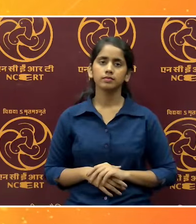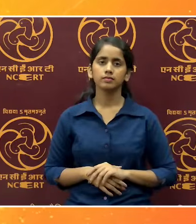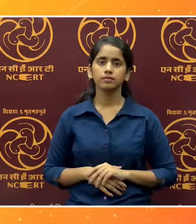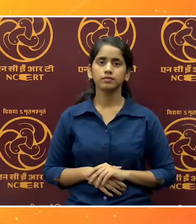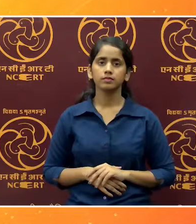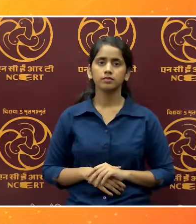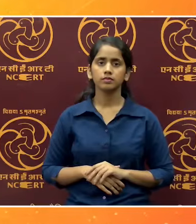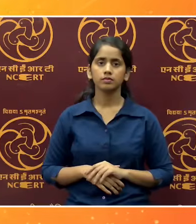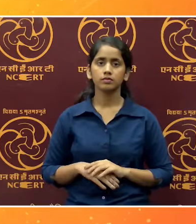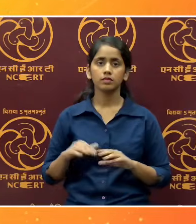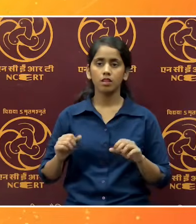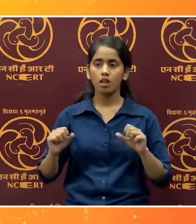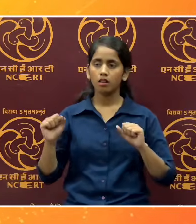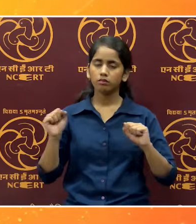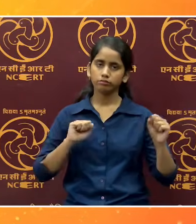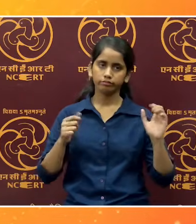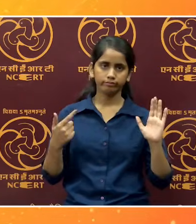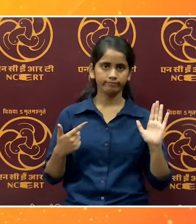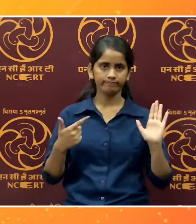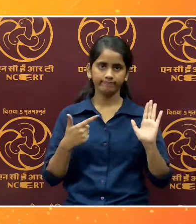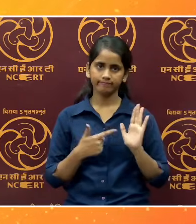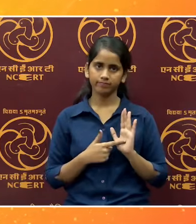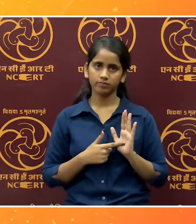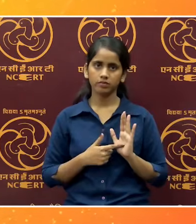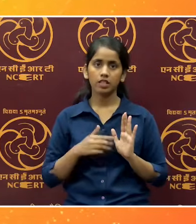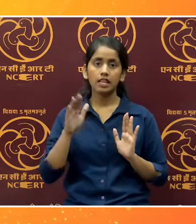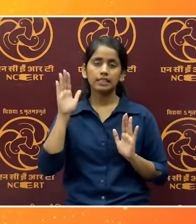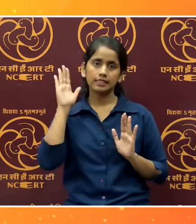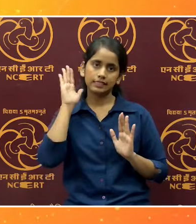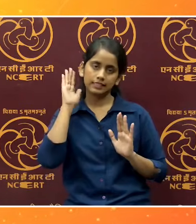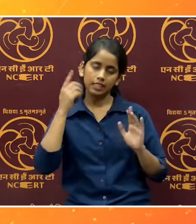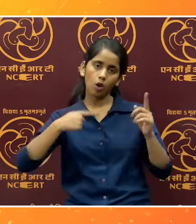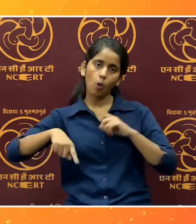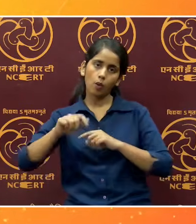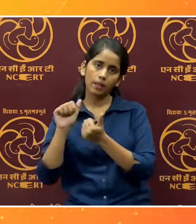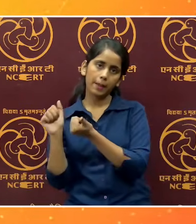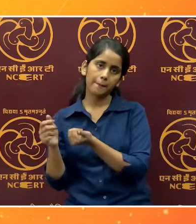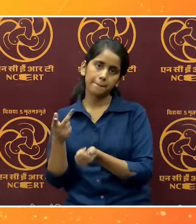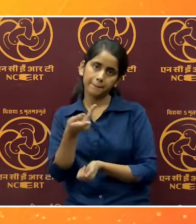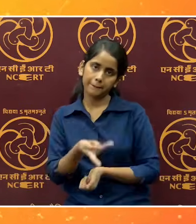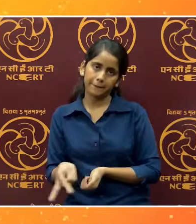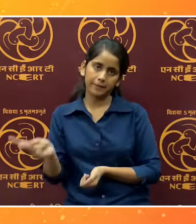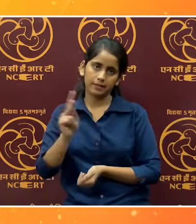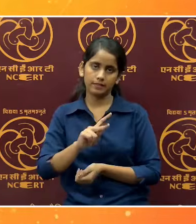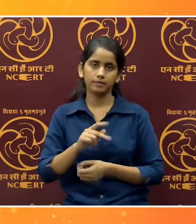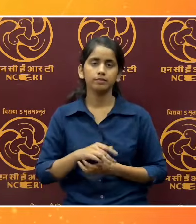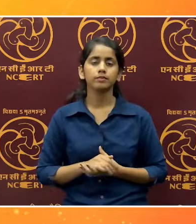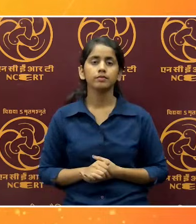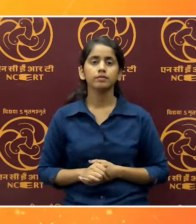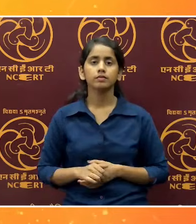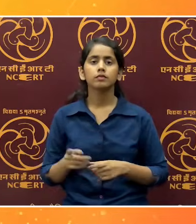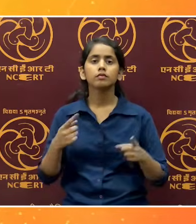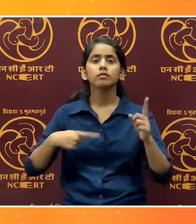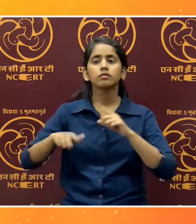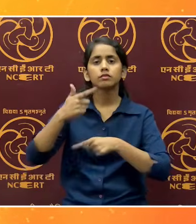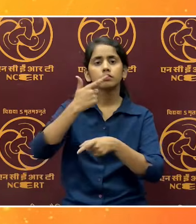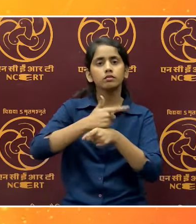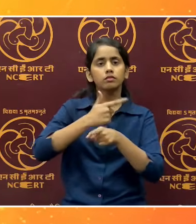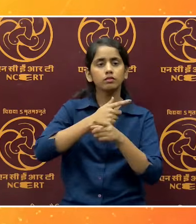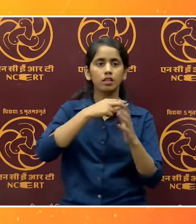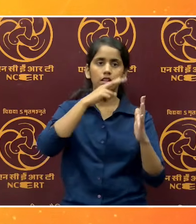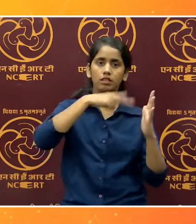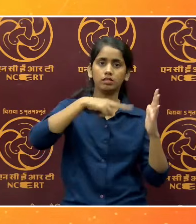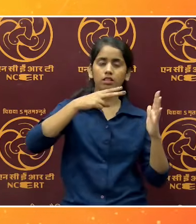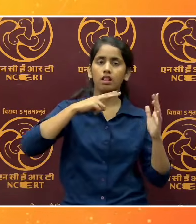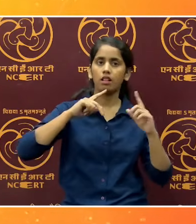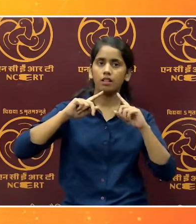Now, this activity is there, listen and repeat. So, here the teacher can repeat, and they can read aloud